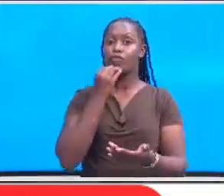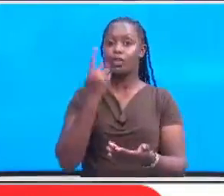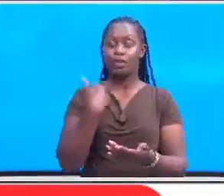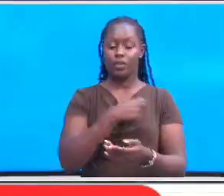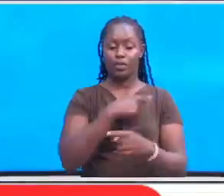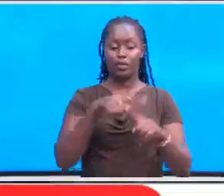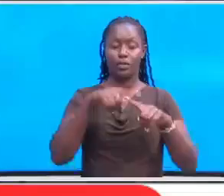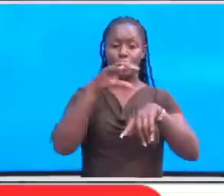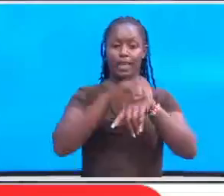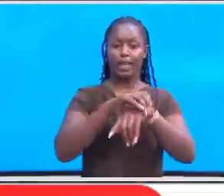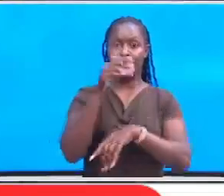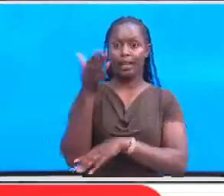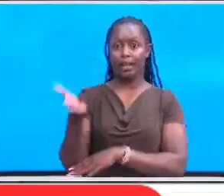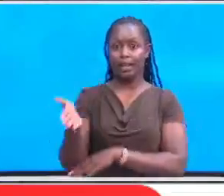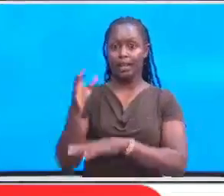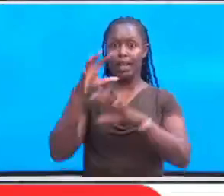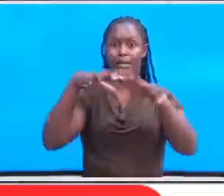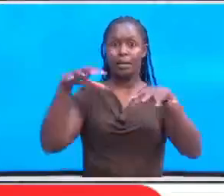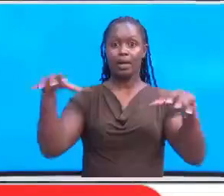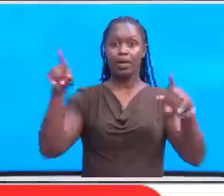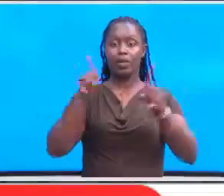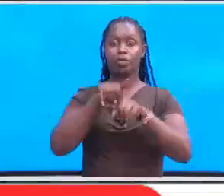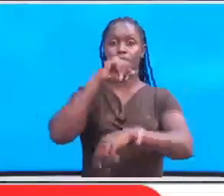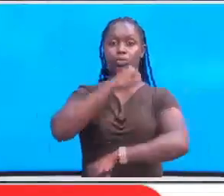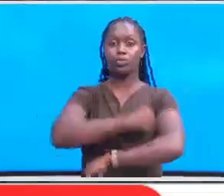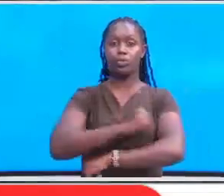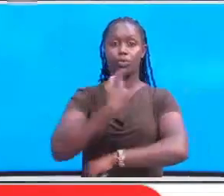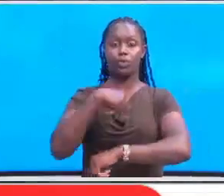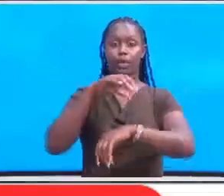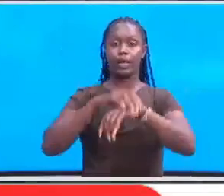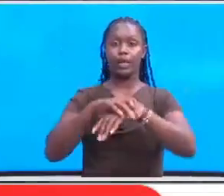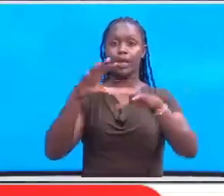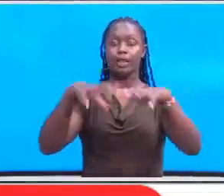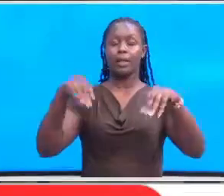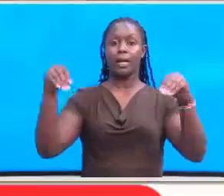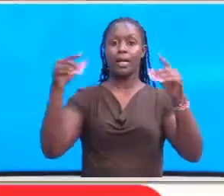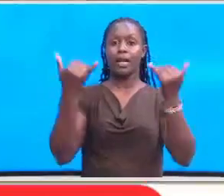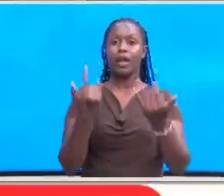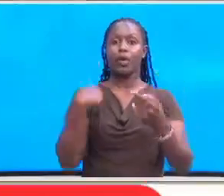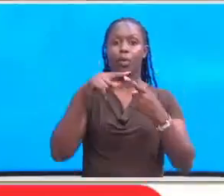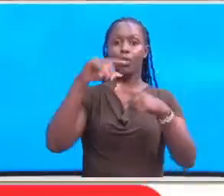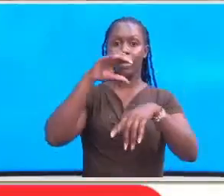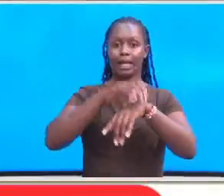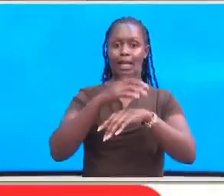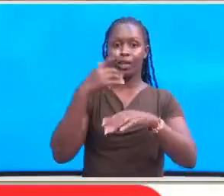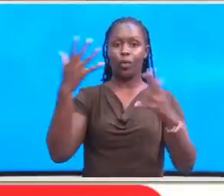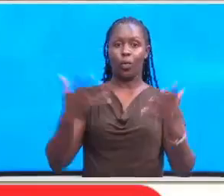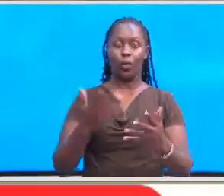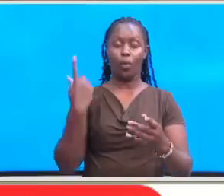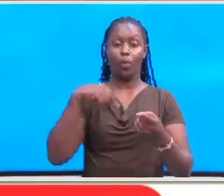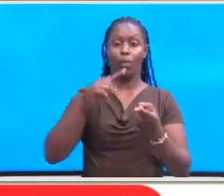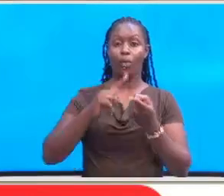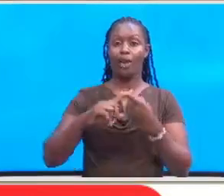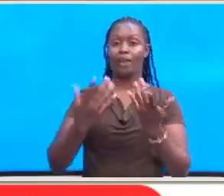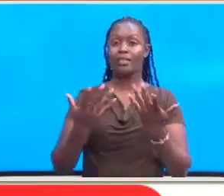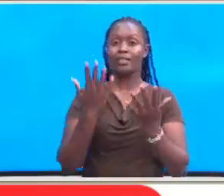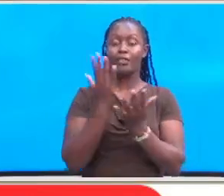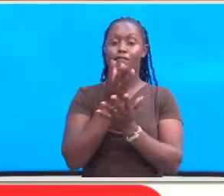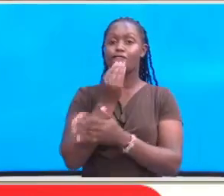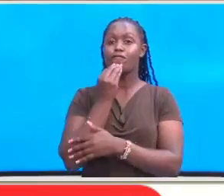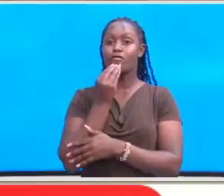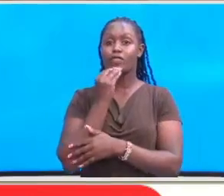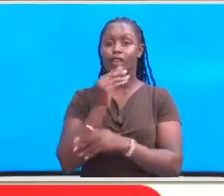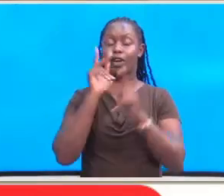Hata watu wa sole wanapata chakula huko. Sasa hii watoto wa sole watapata mboga wapi? Kisumu Governor Anyang Nyong'o has condemned